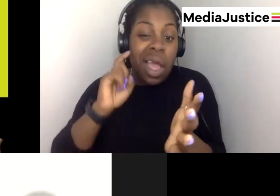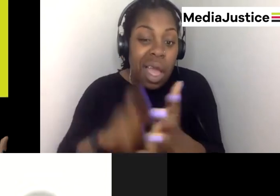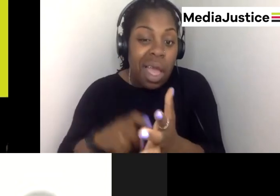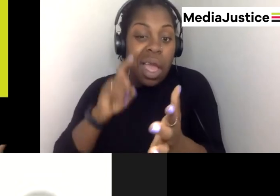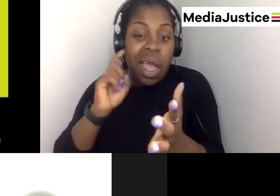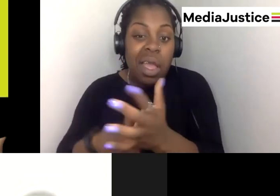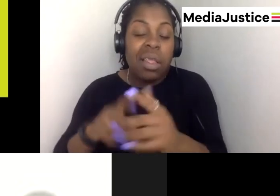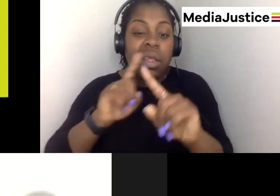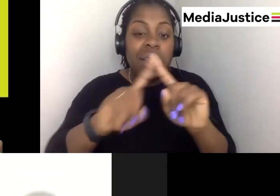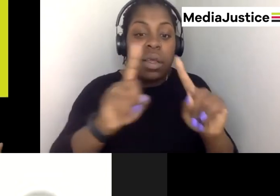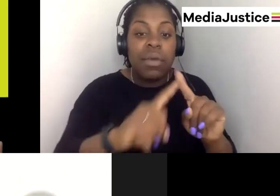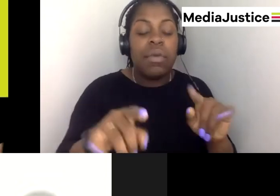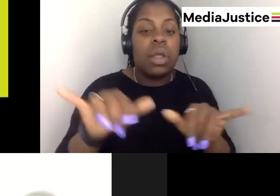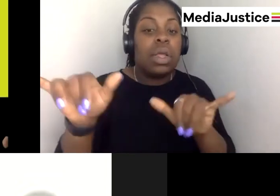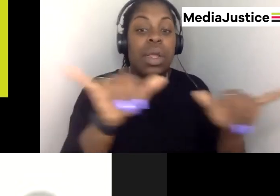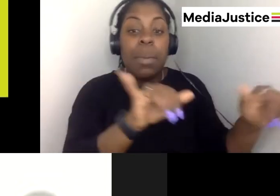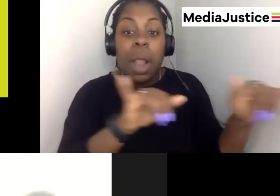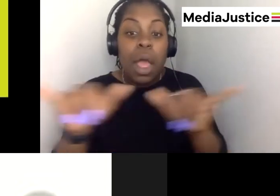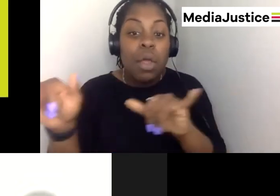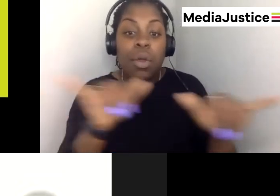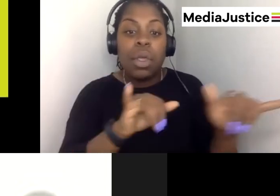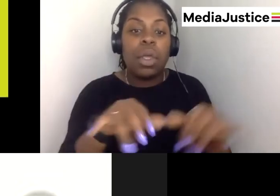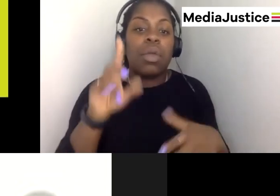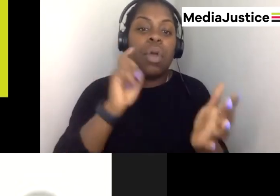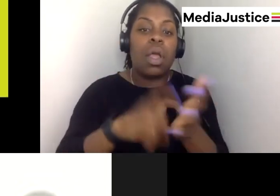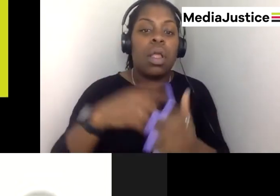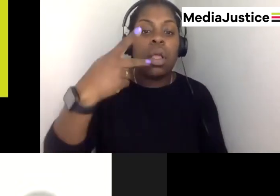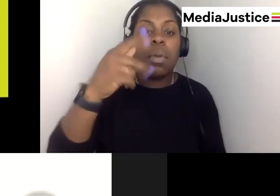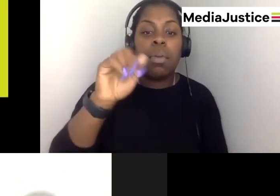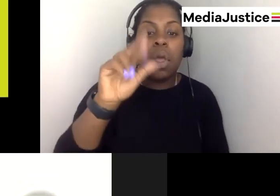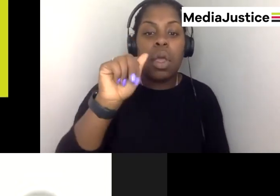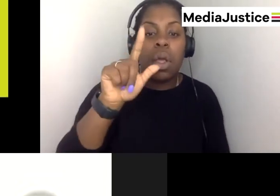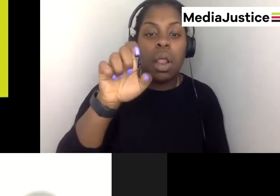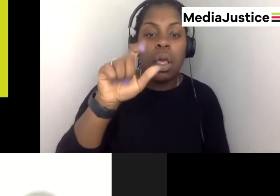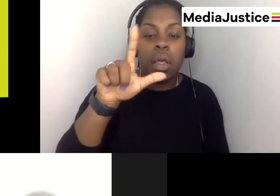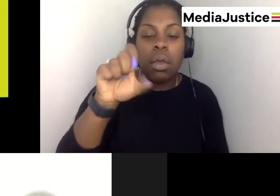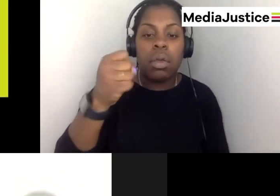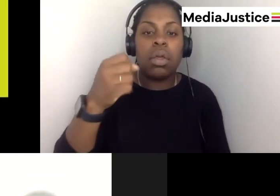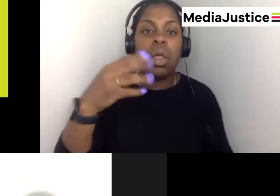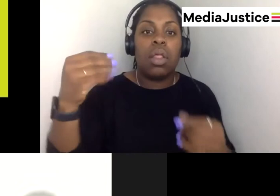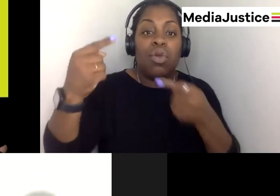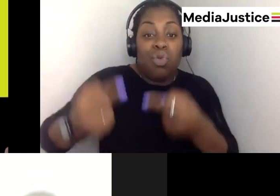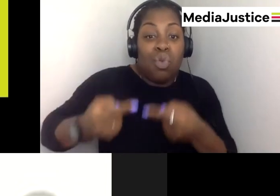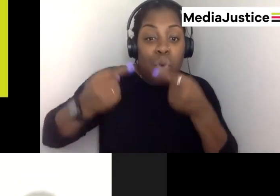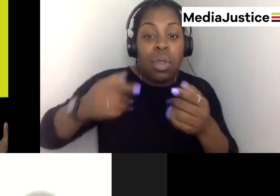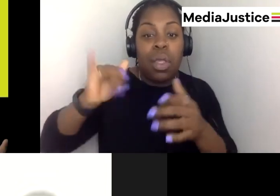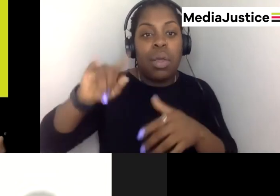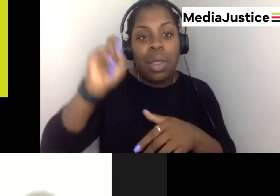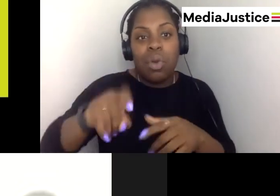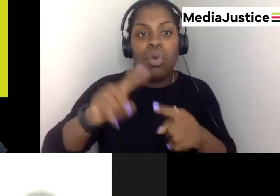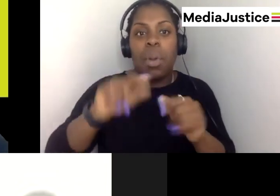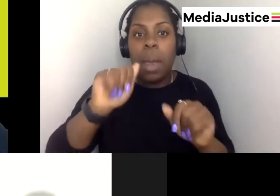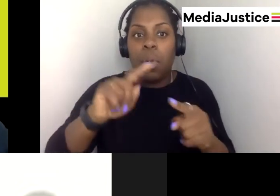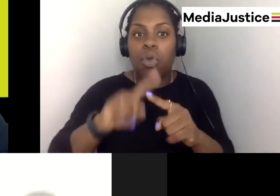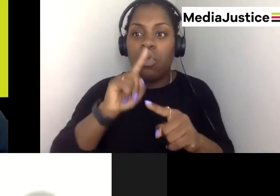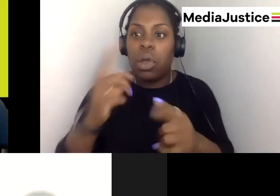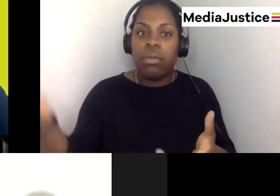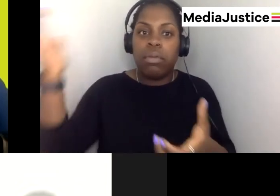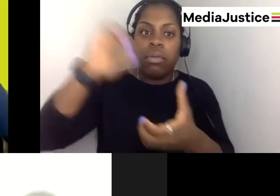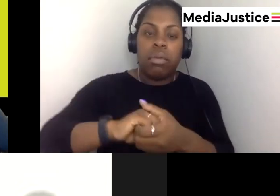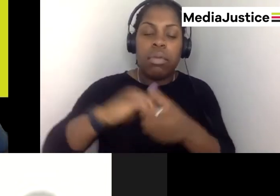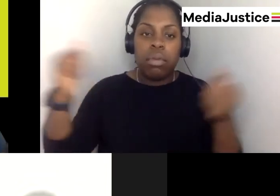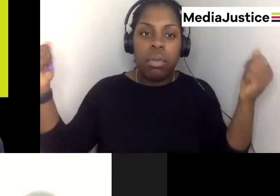the same players who are impacting their struggles. And we need to be able to come together and push